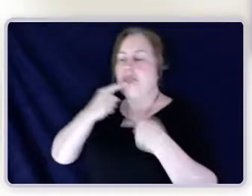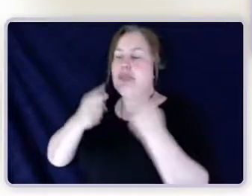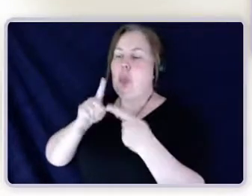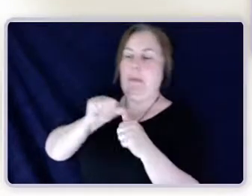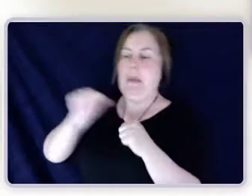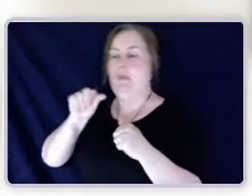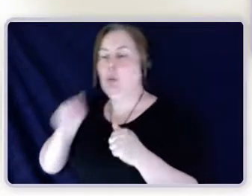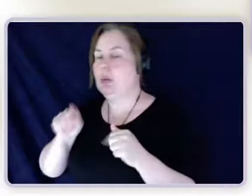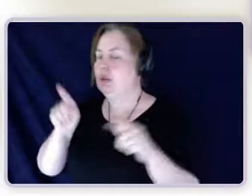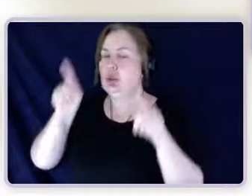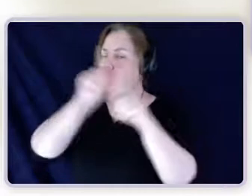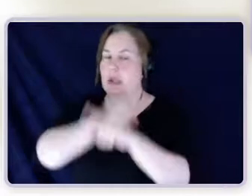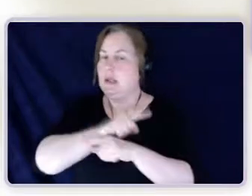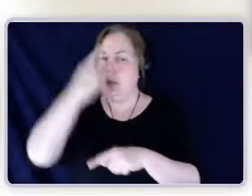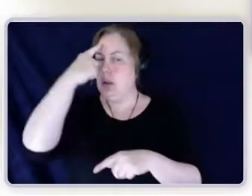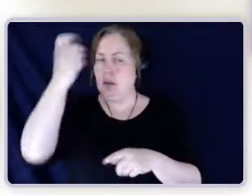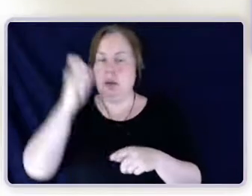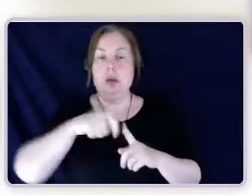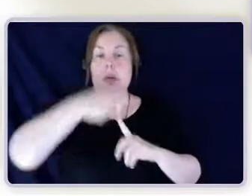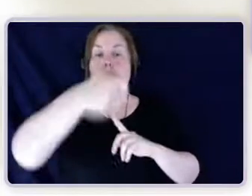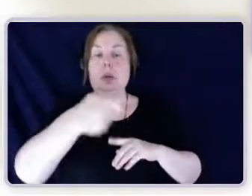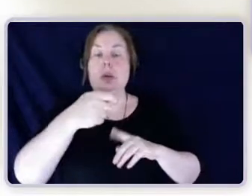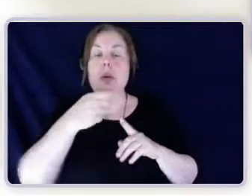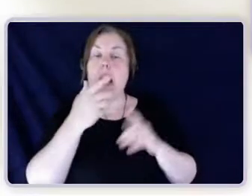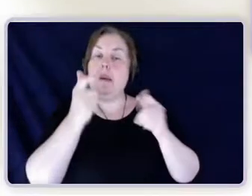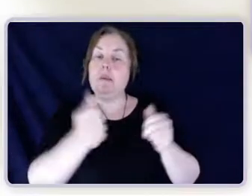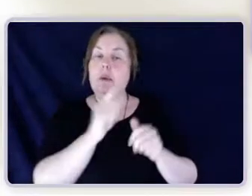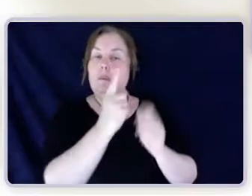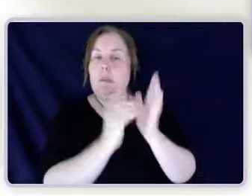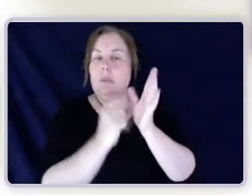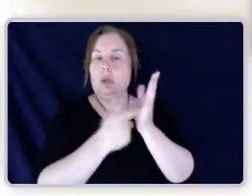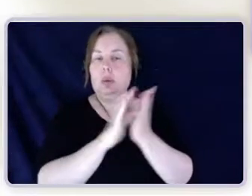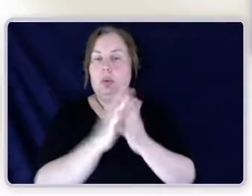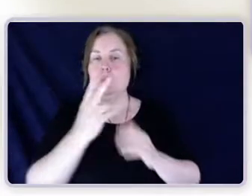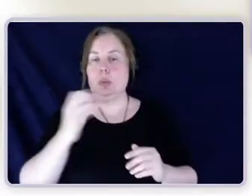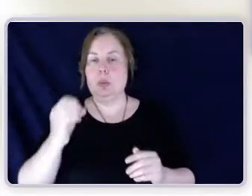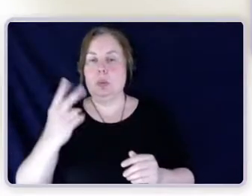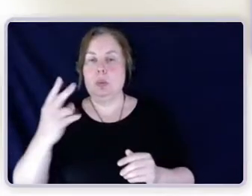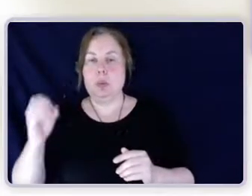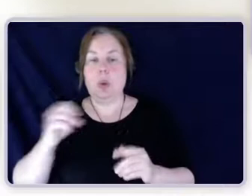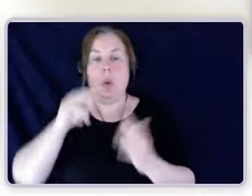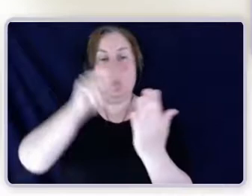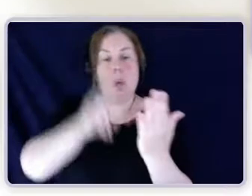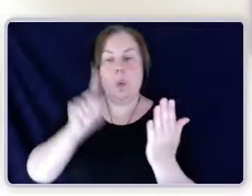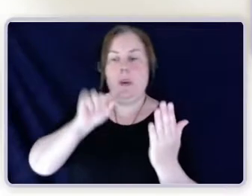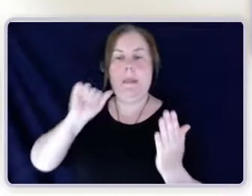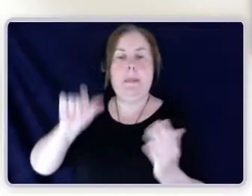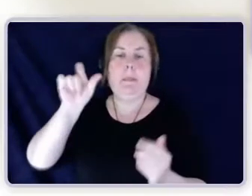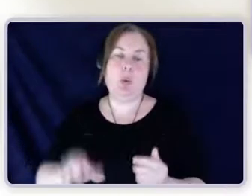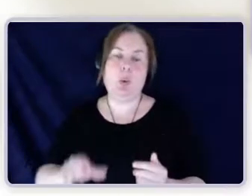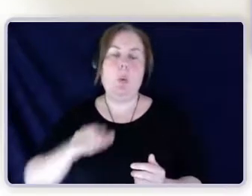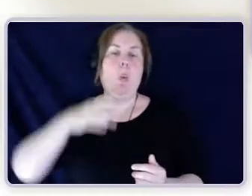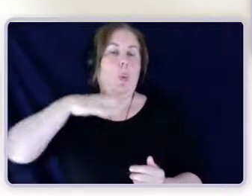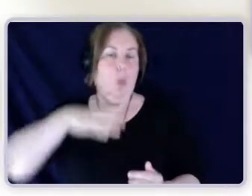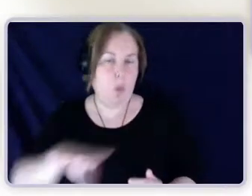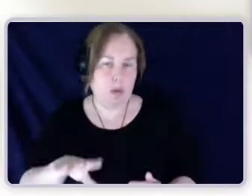is the person's will and preferences and making that happen. So to support a decision